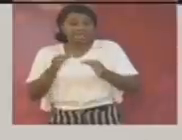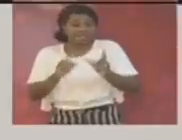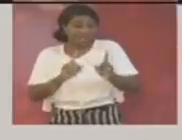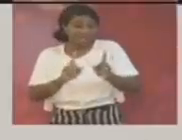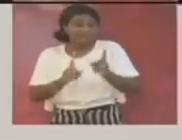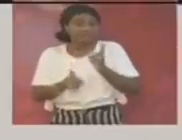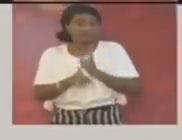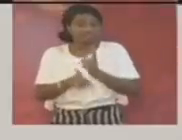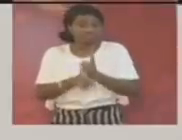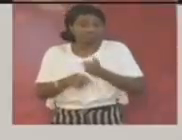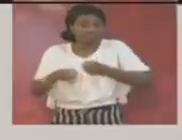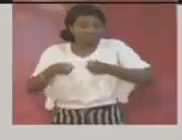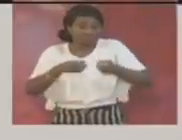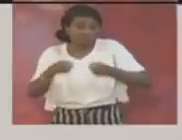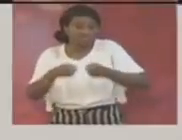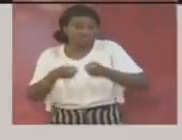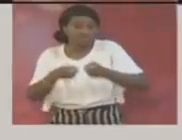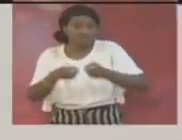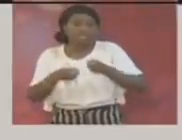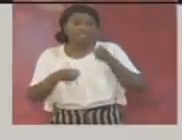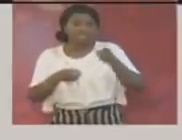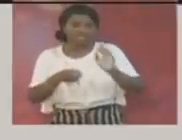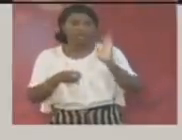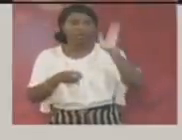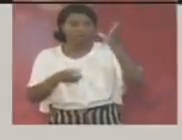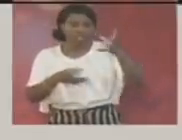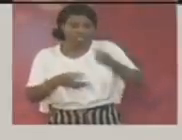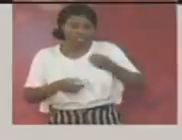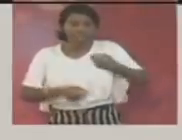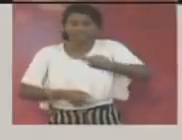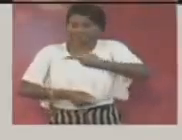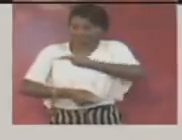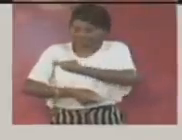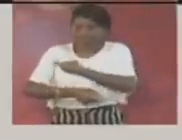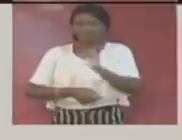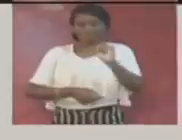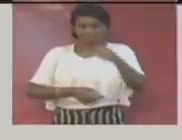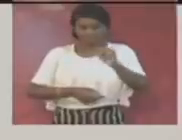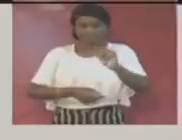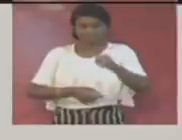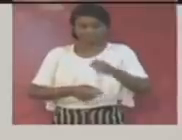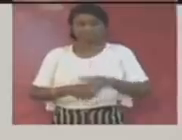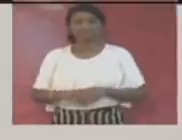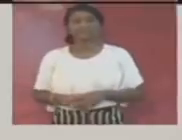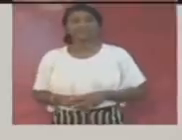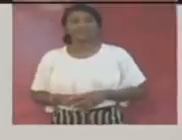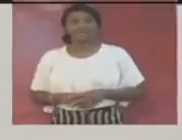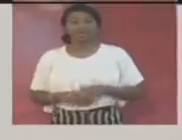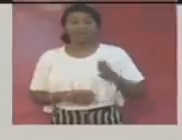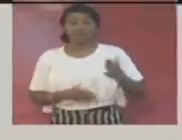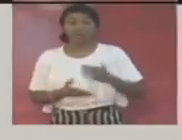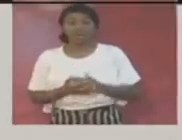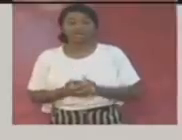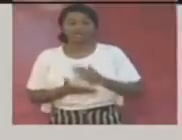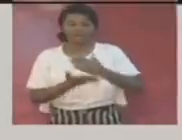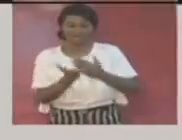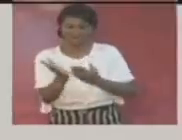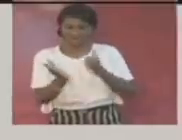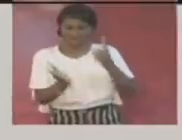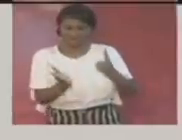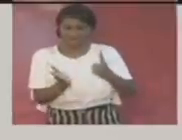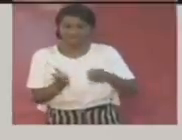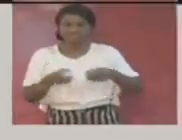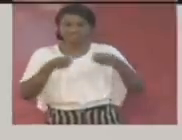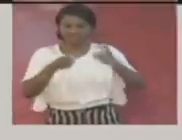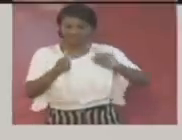controlled, it is recommended that those persons have it. And again, and people with those conditions are part of the phase 1 vaccination strategy